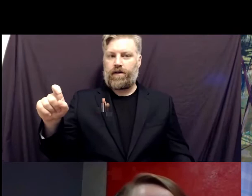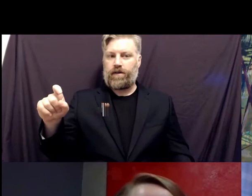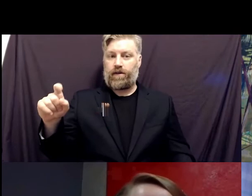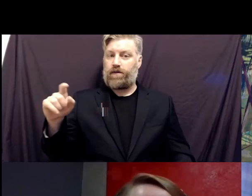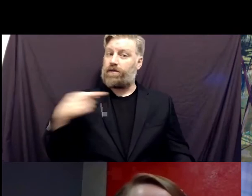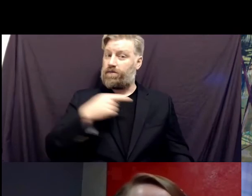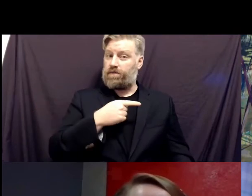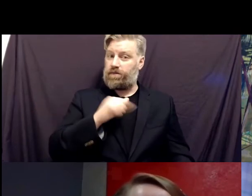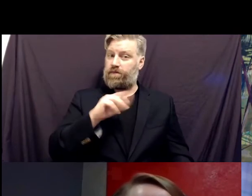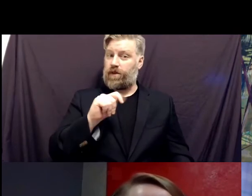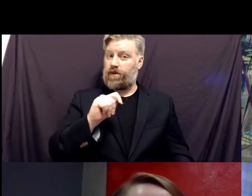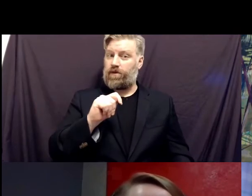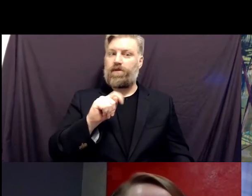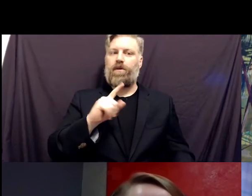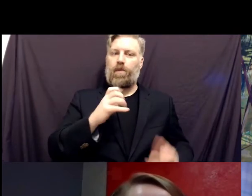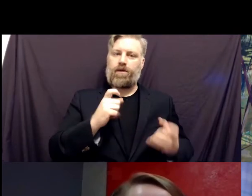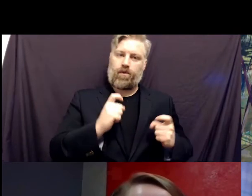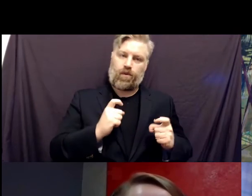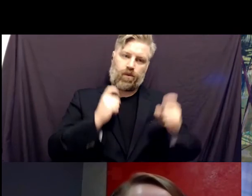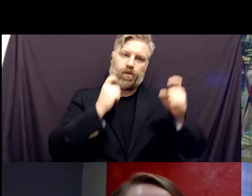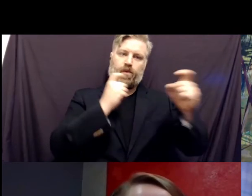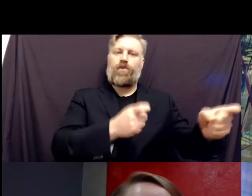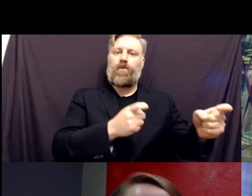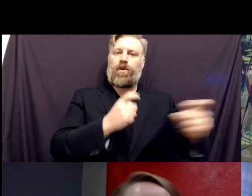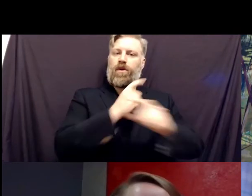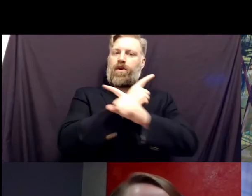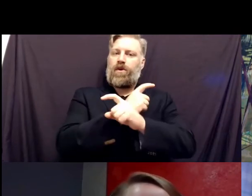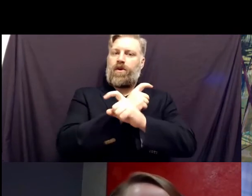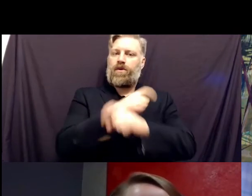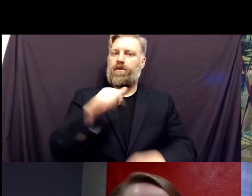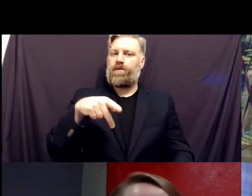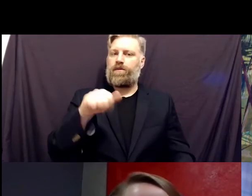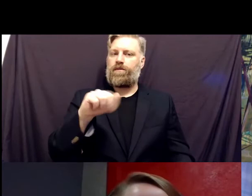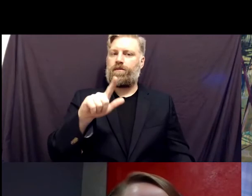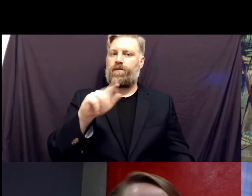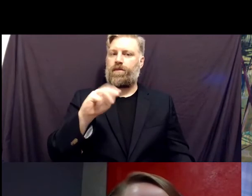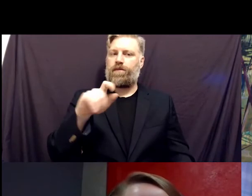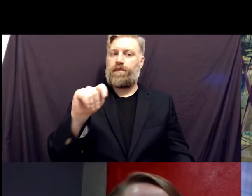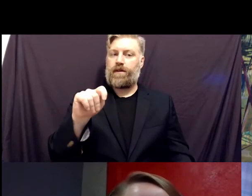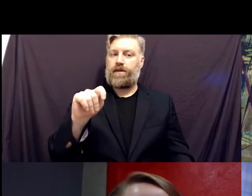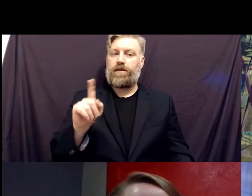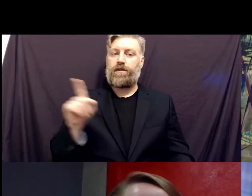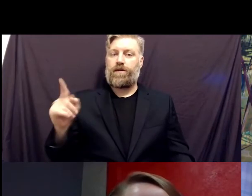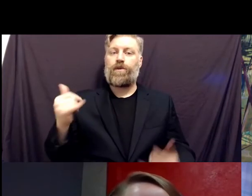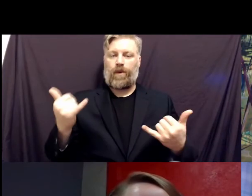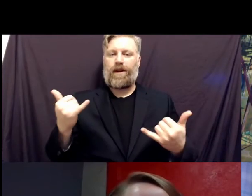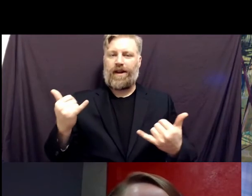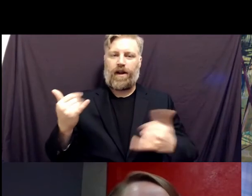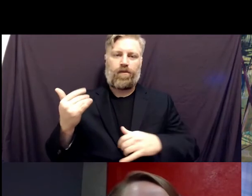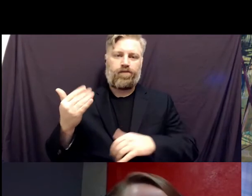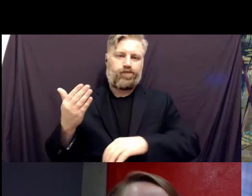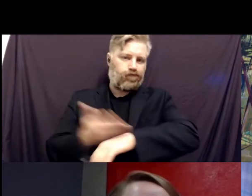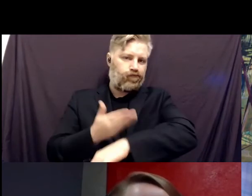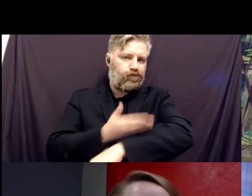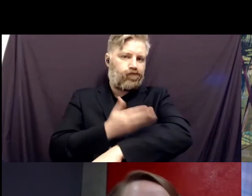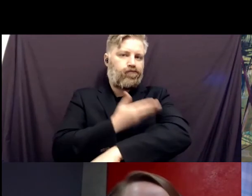artwork to the Austrian Parliament, which is now under construction and will